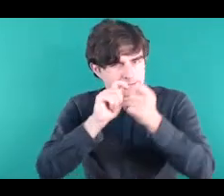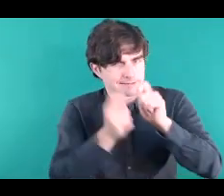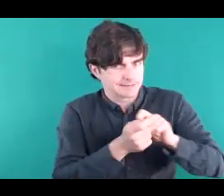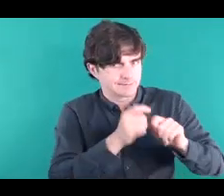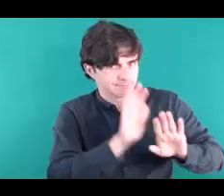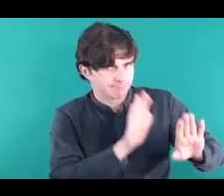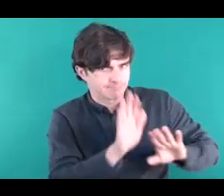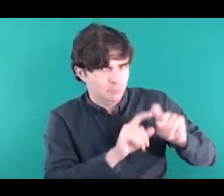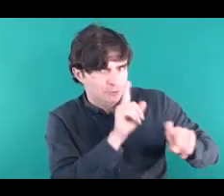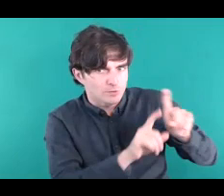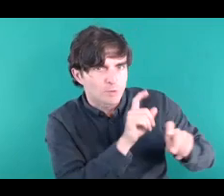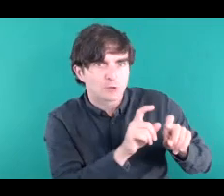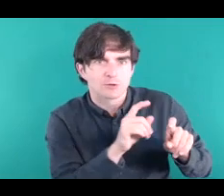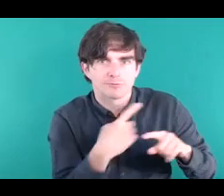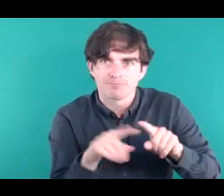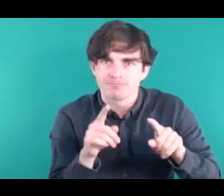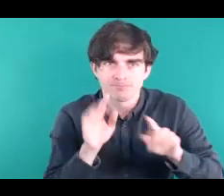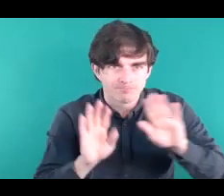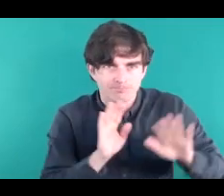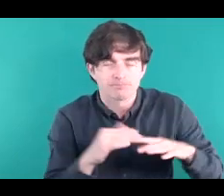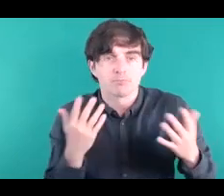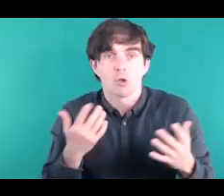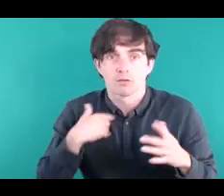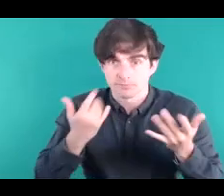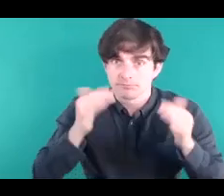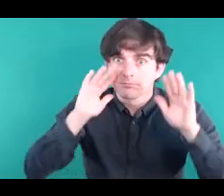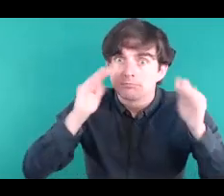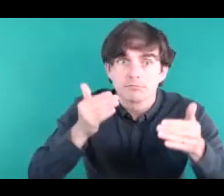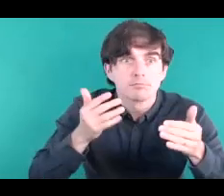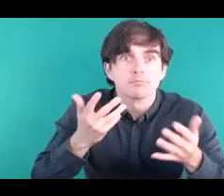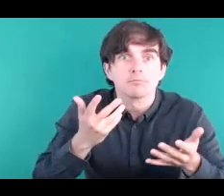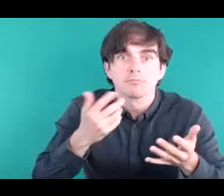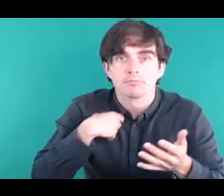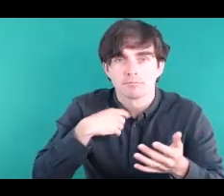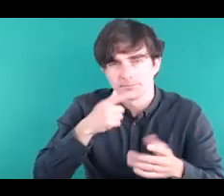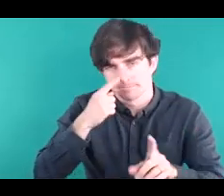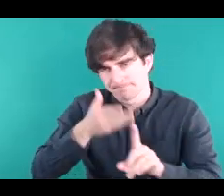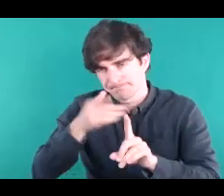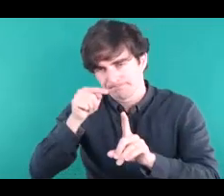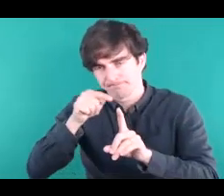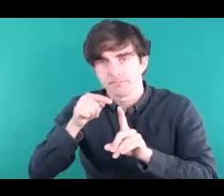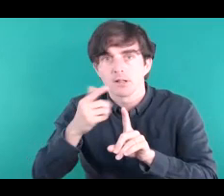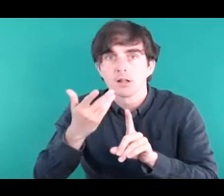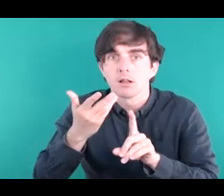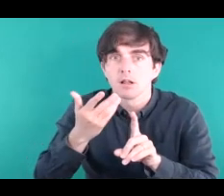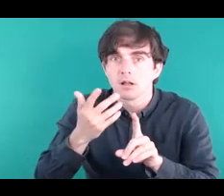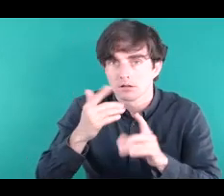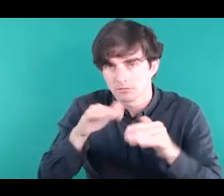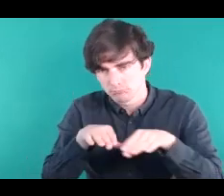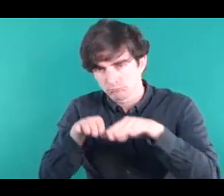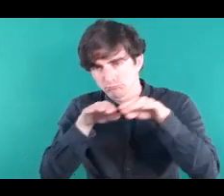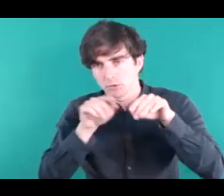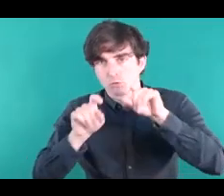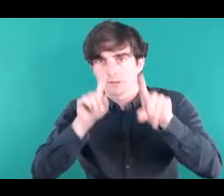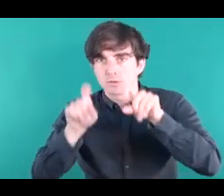social protection indicator on disability, which I think is something that you've already maybe started talking about. We